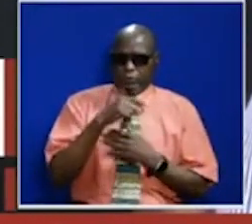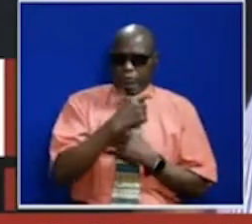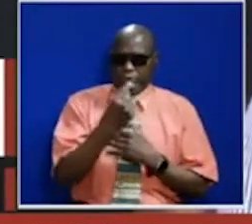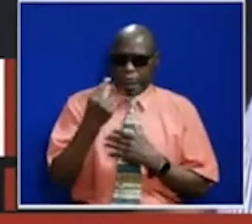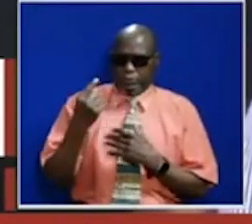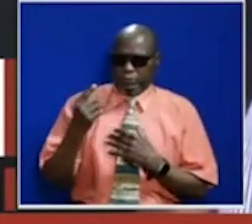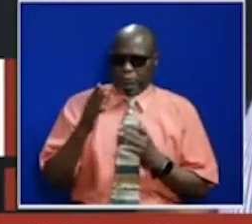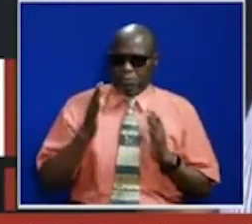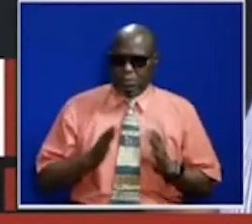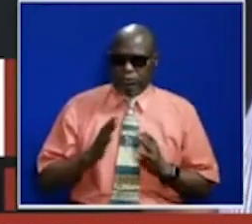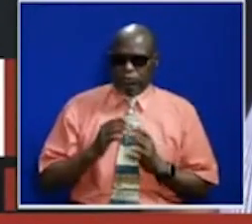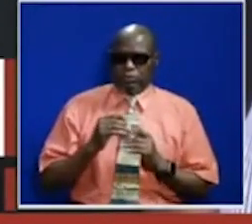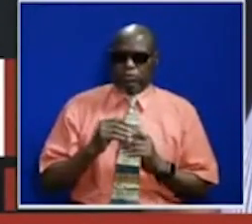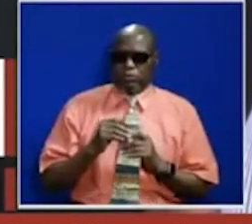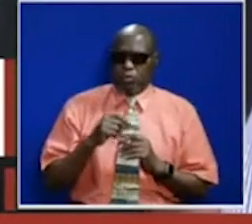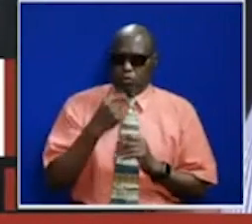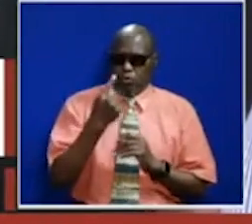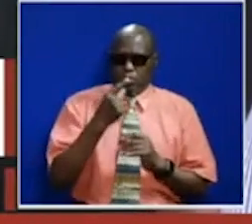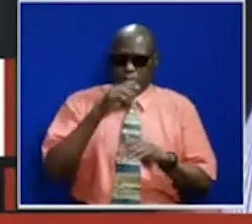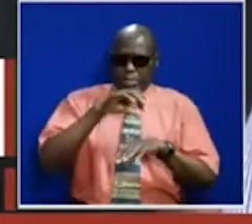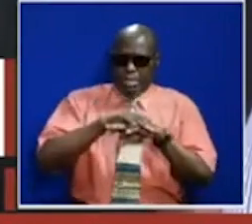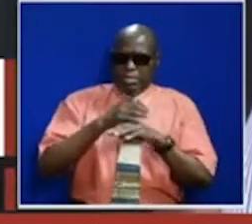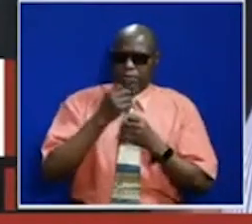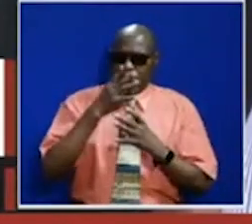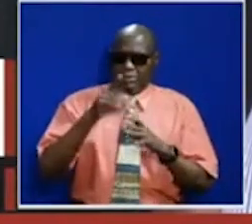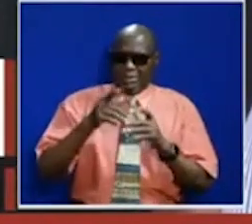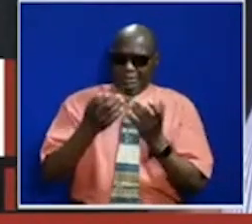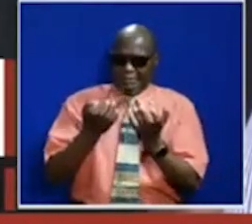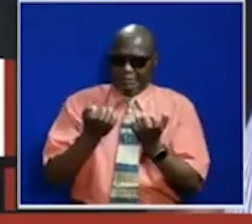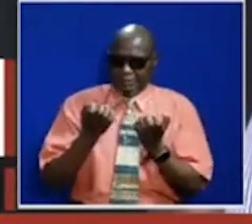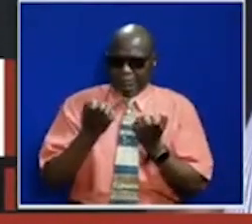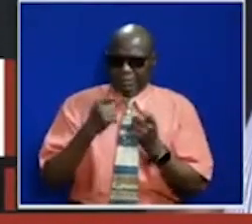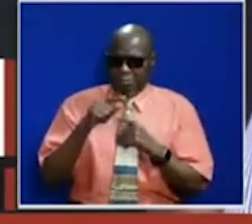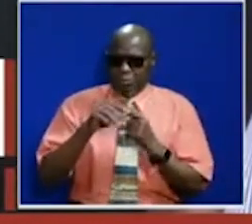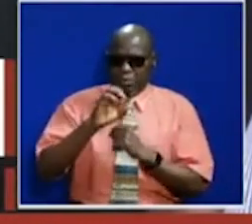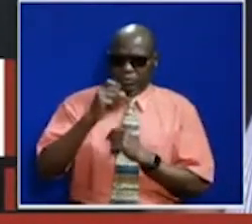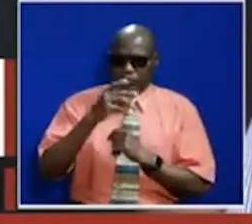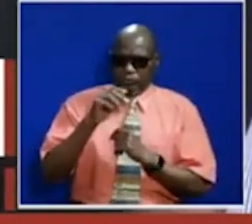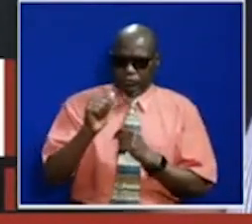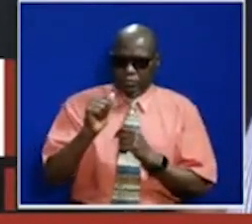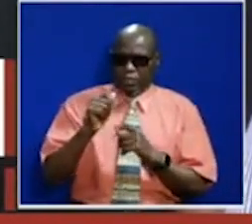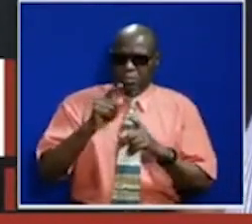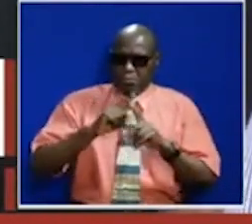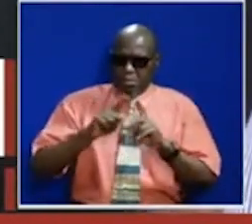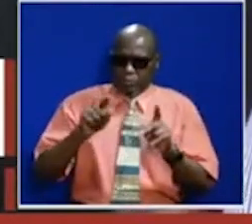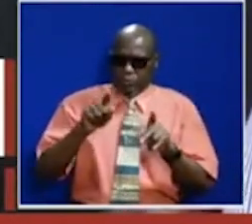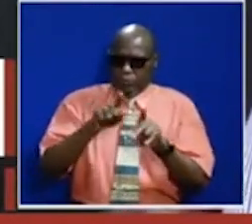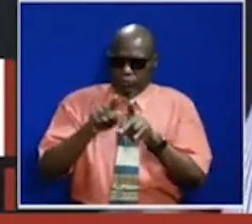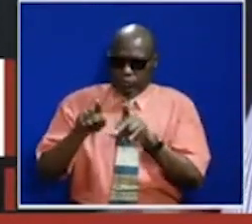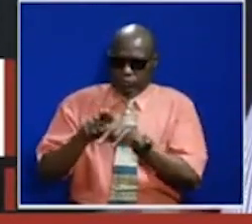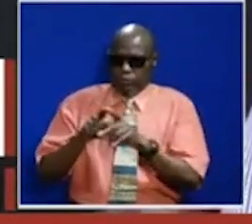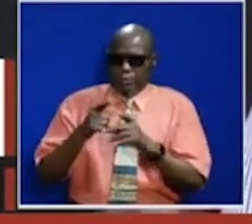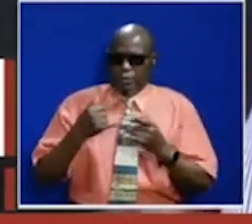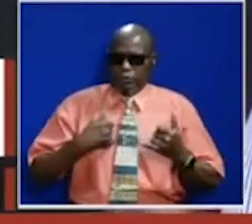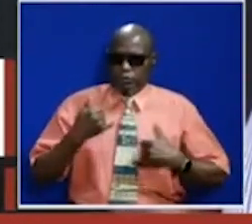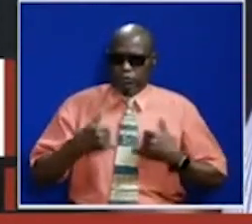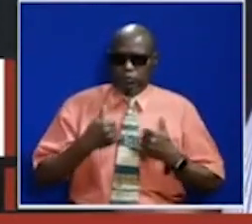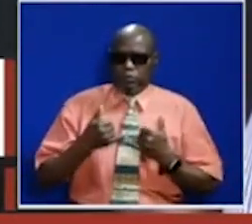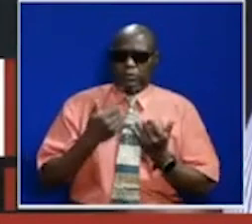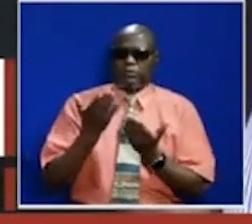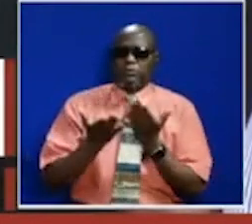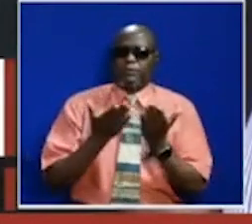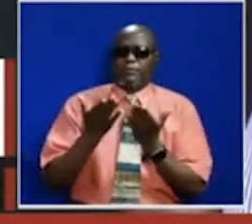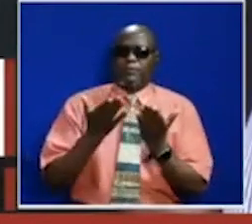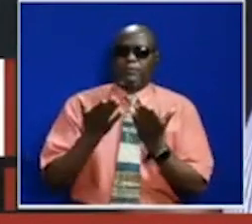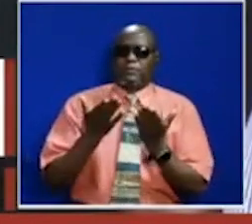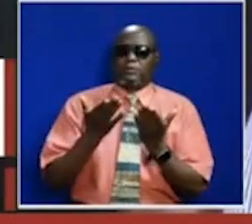able to not only get the information they require about the Social Health Insurance Fund, but also enjoy the services that